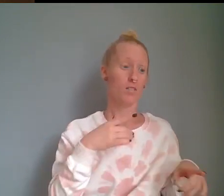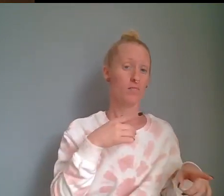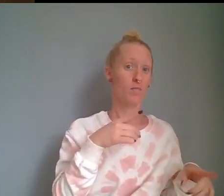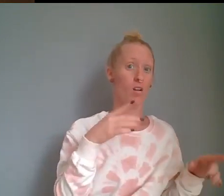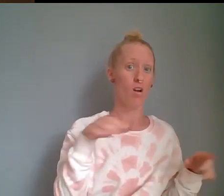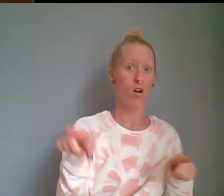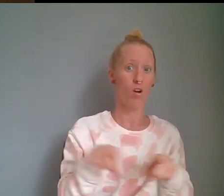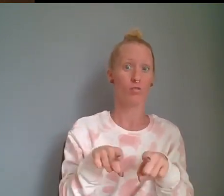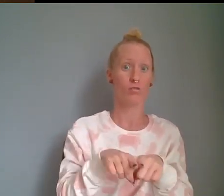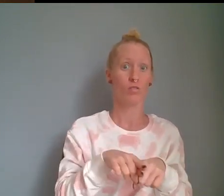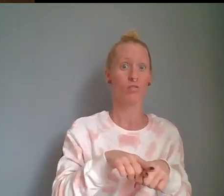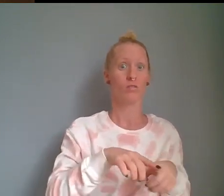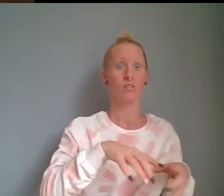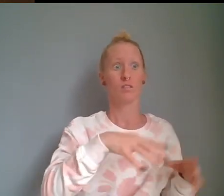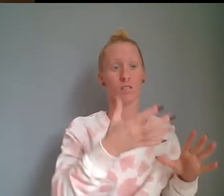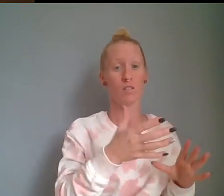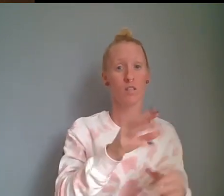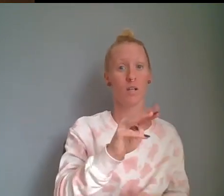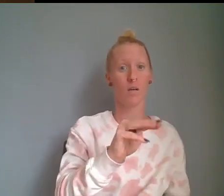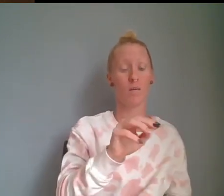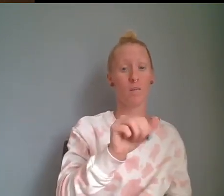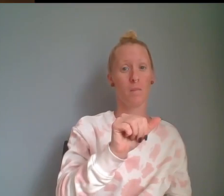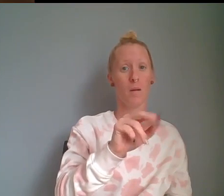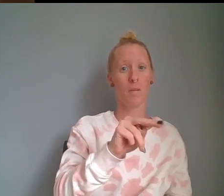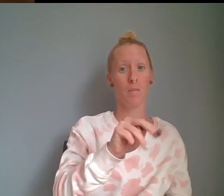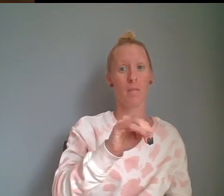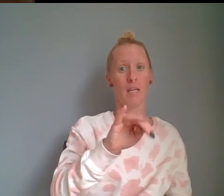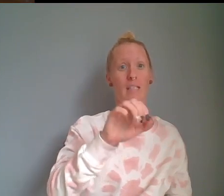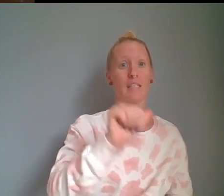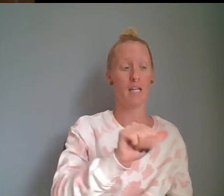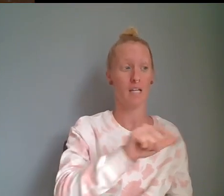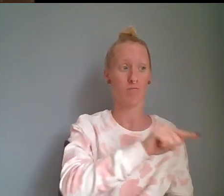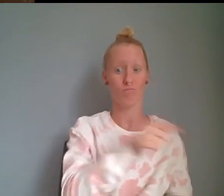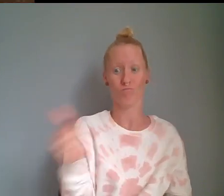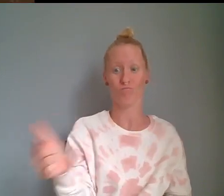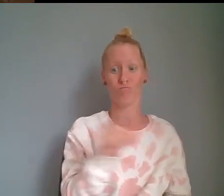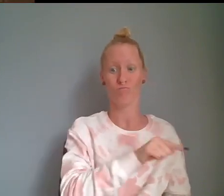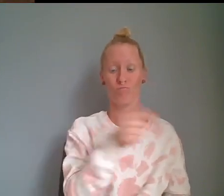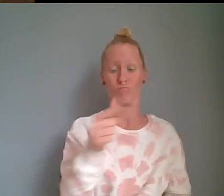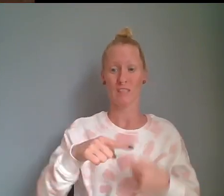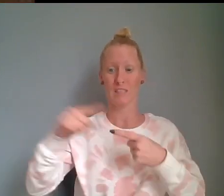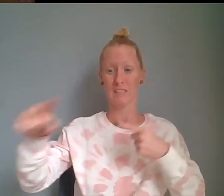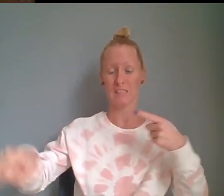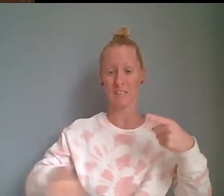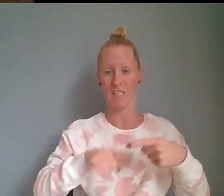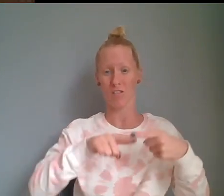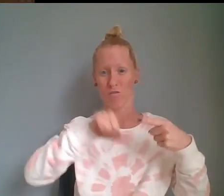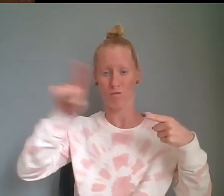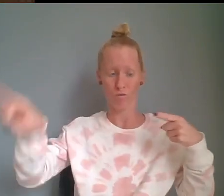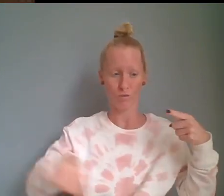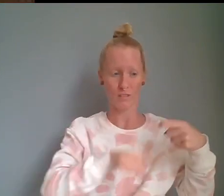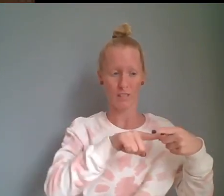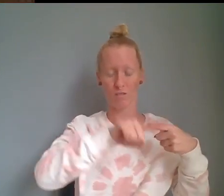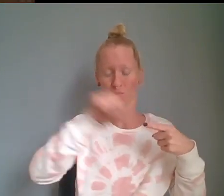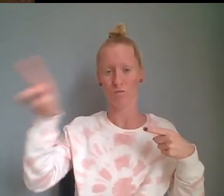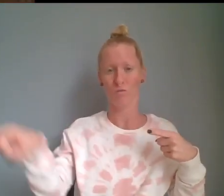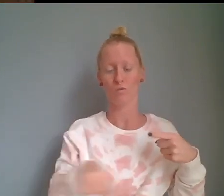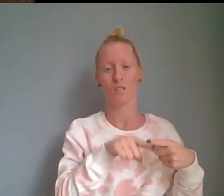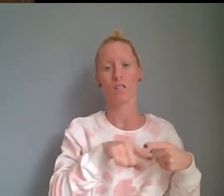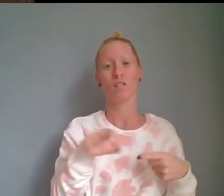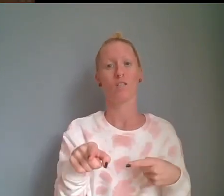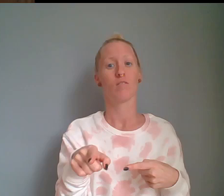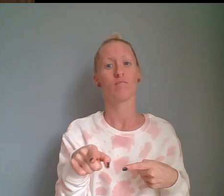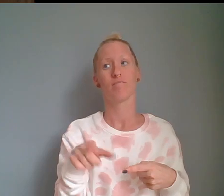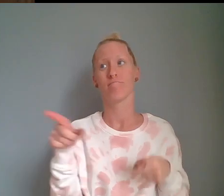opposite of depression, which we call mania. So the person cycles back and forth between debilitating depressions and